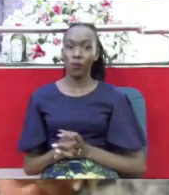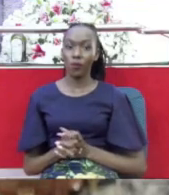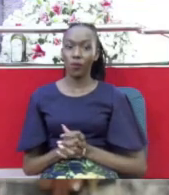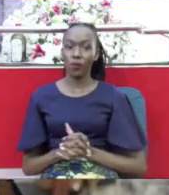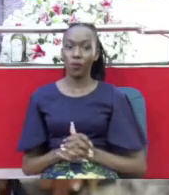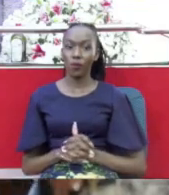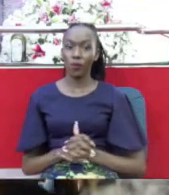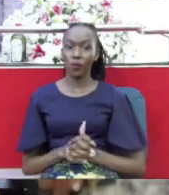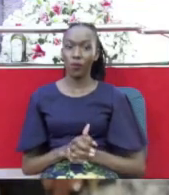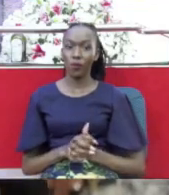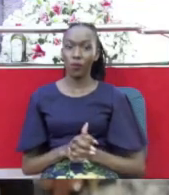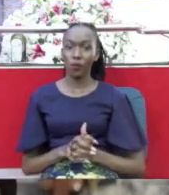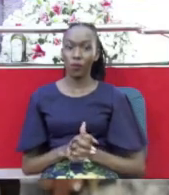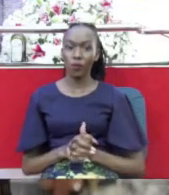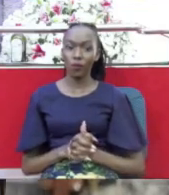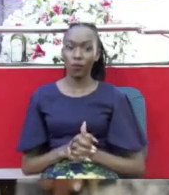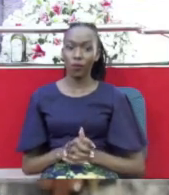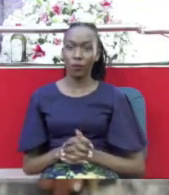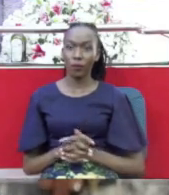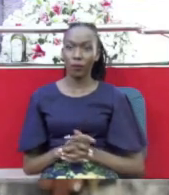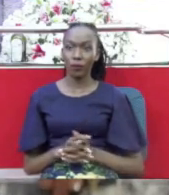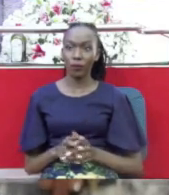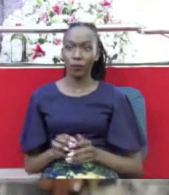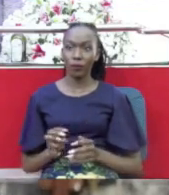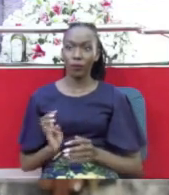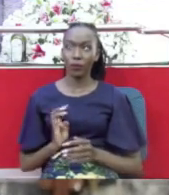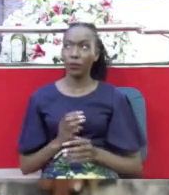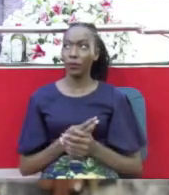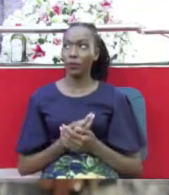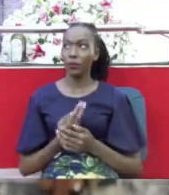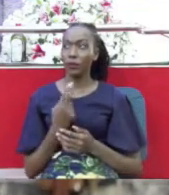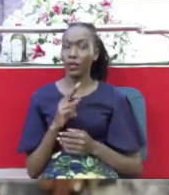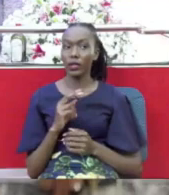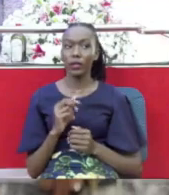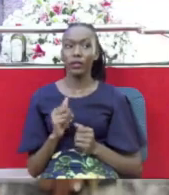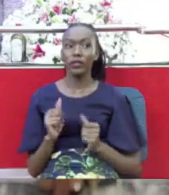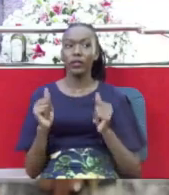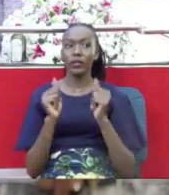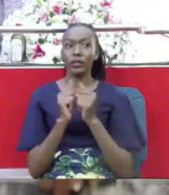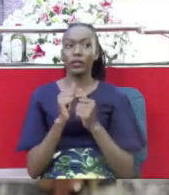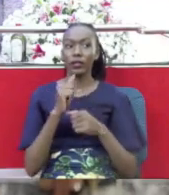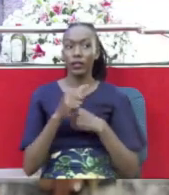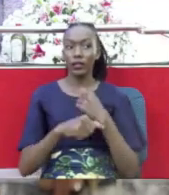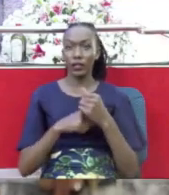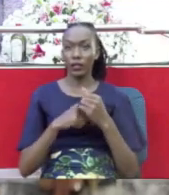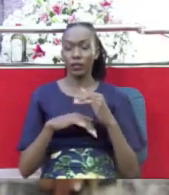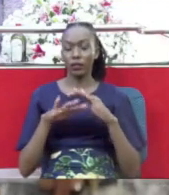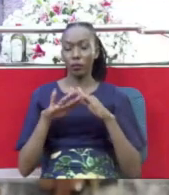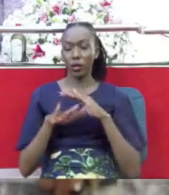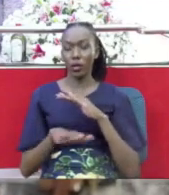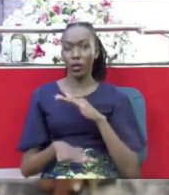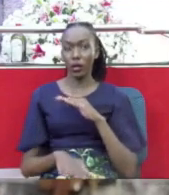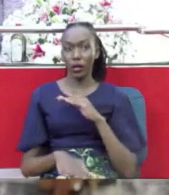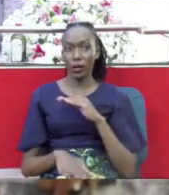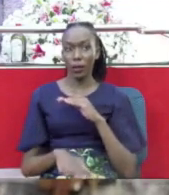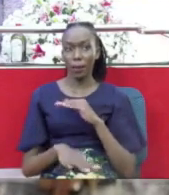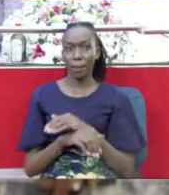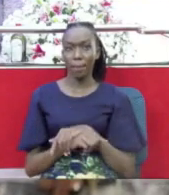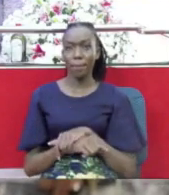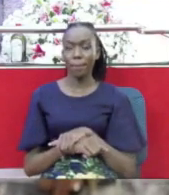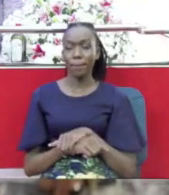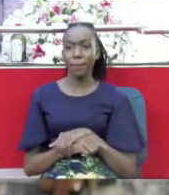Miaka average, tuko 19 hivi, na kushuka. Miaka 19 na kushuka. And